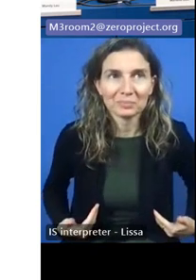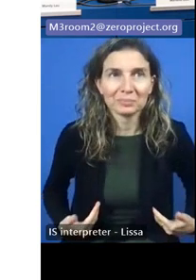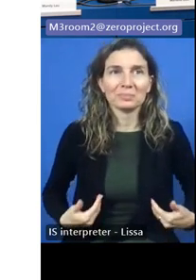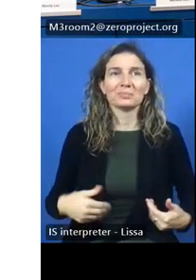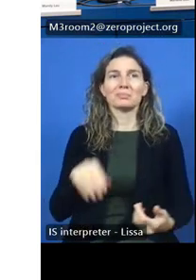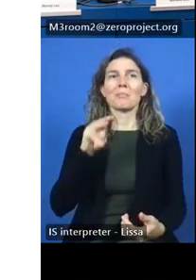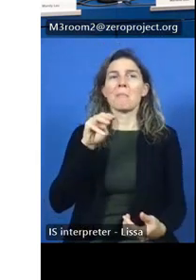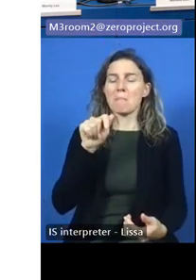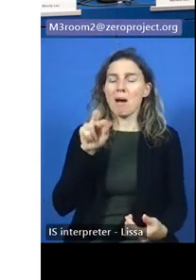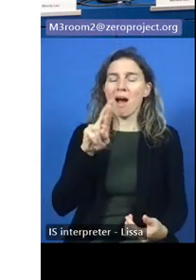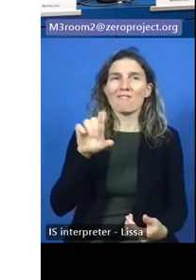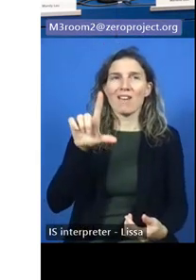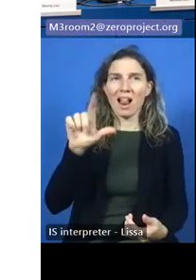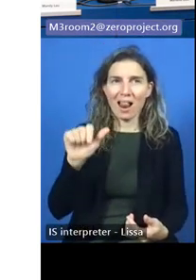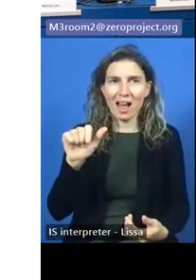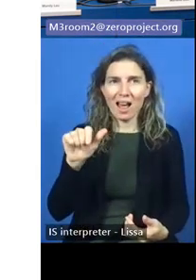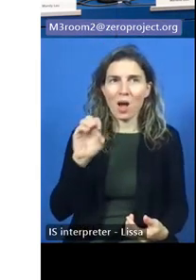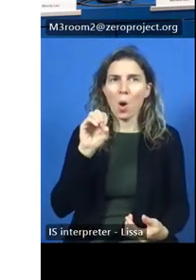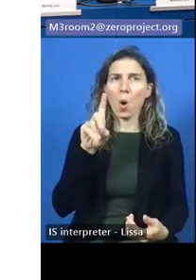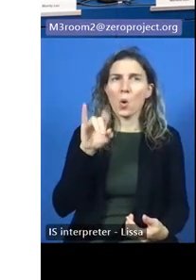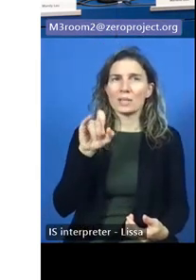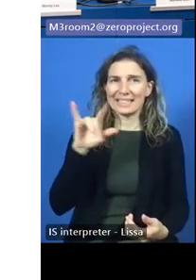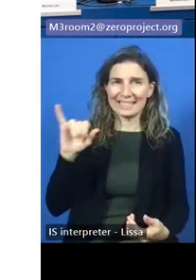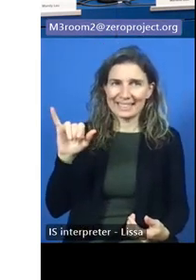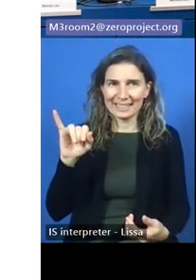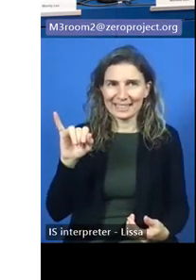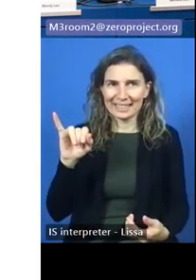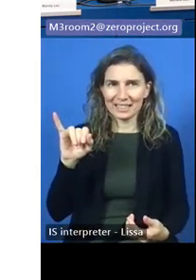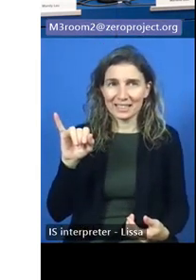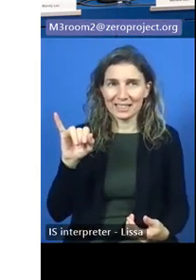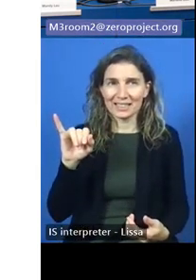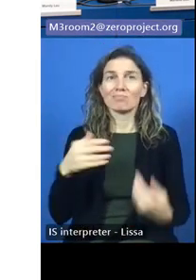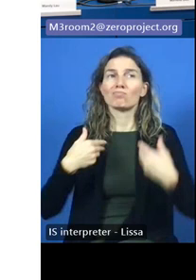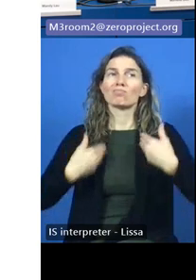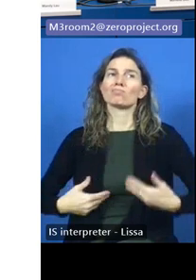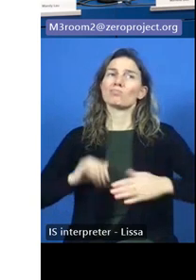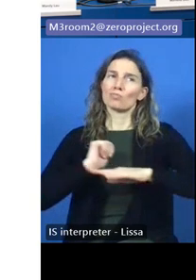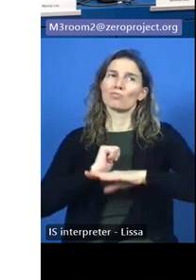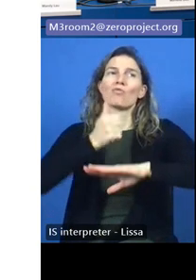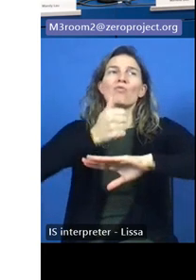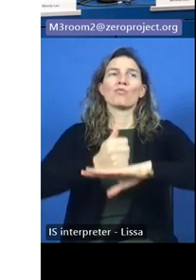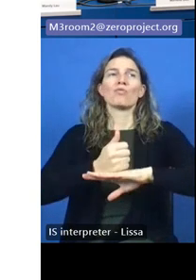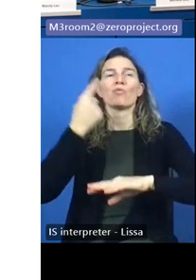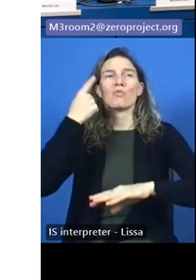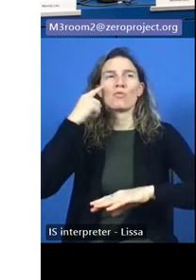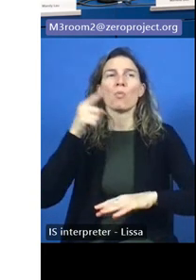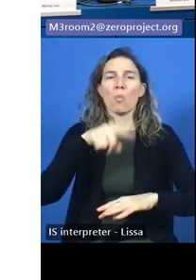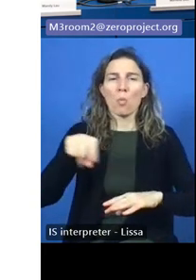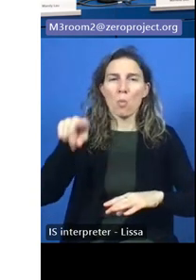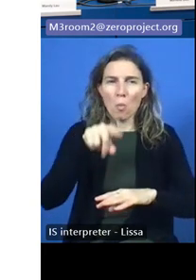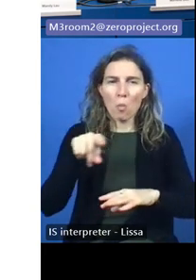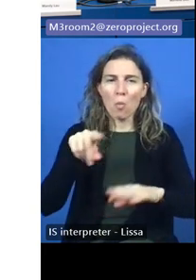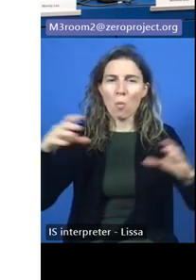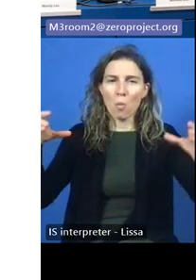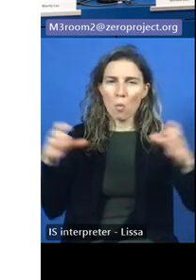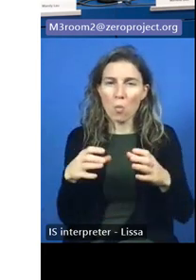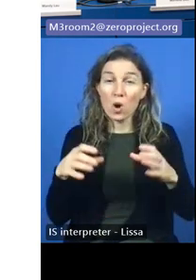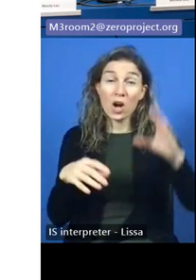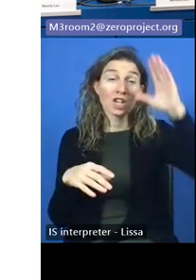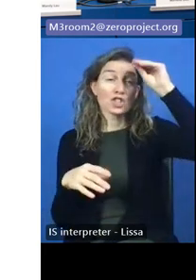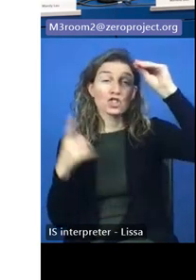organization. For more than 10 years, I've been working actively to end extreme poverty, gender